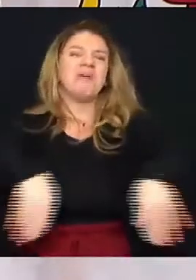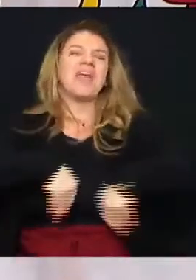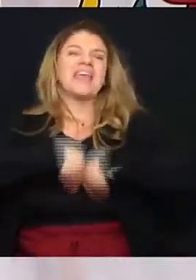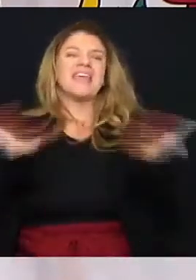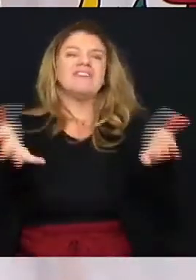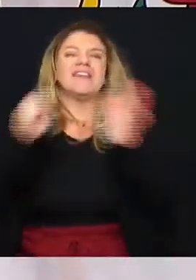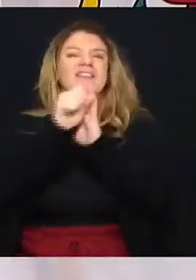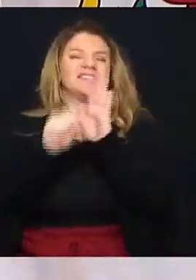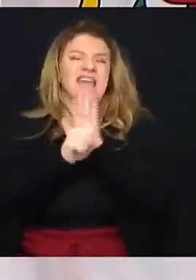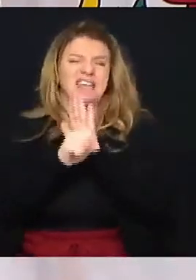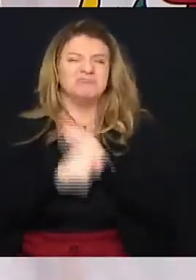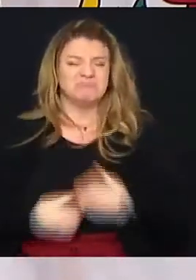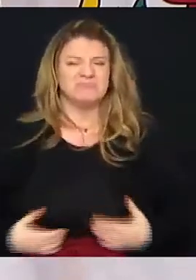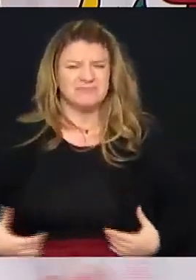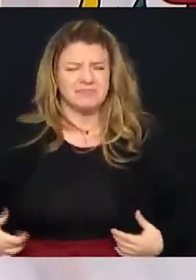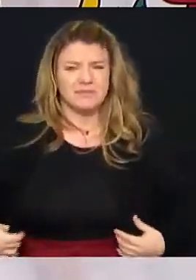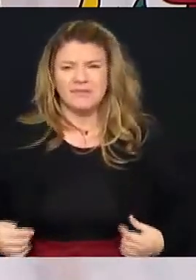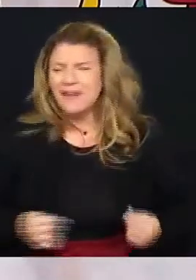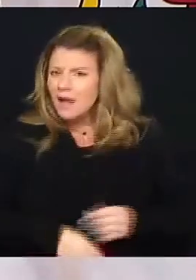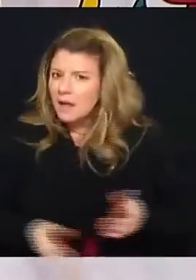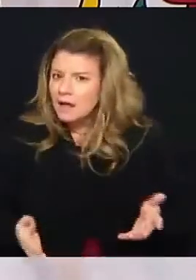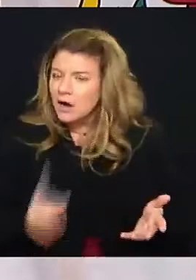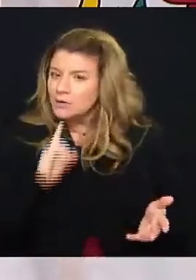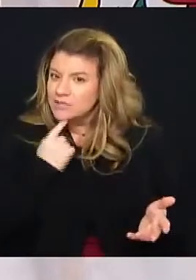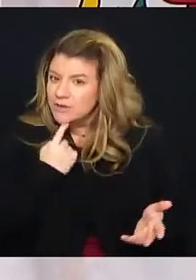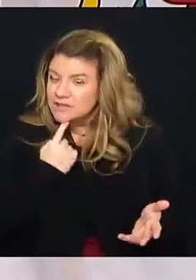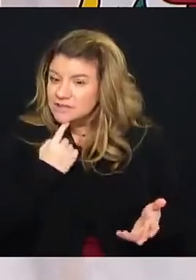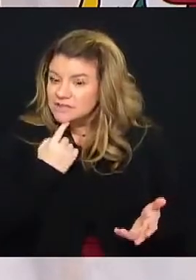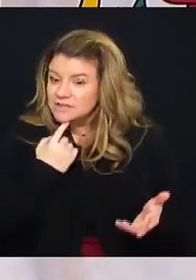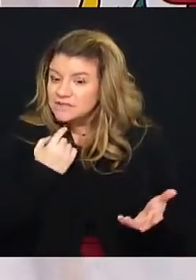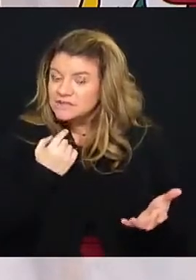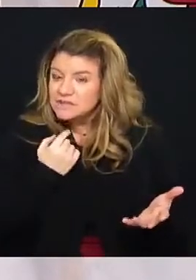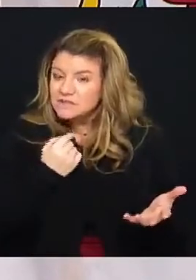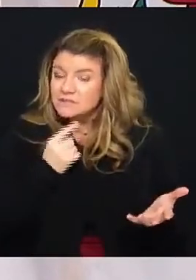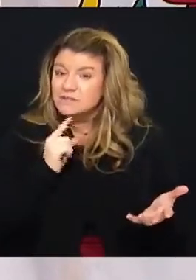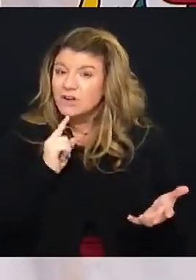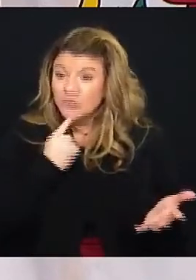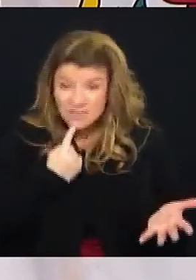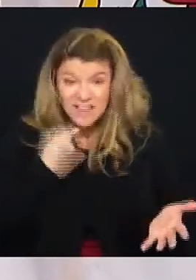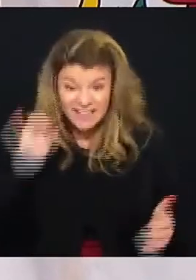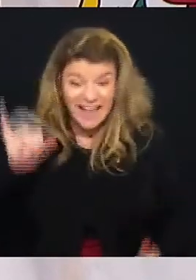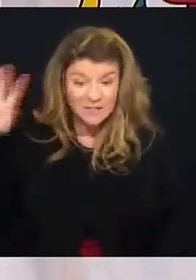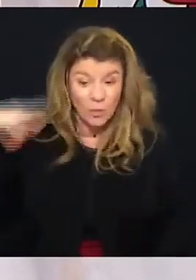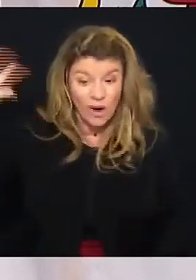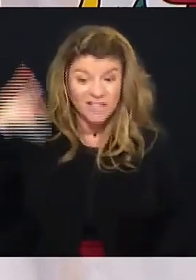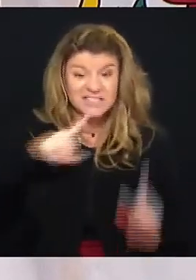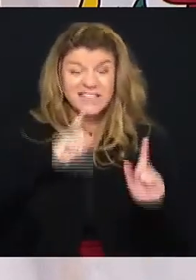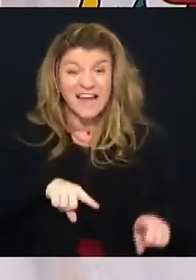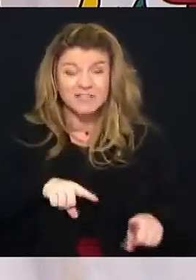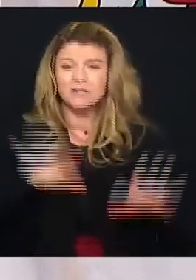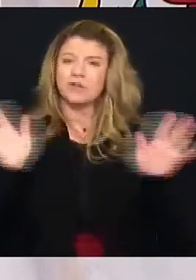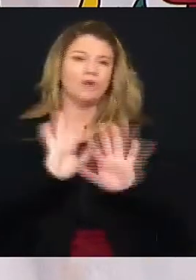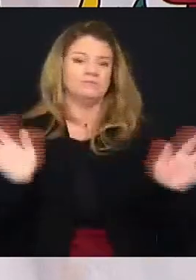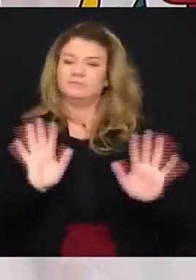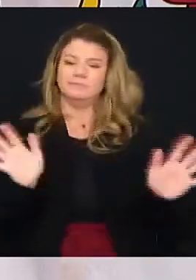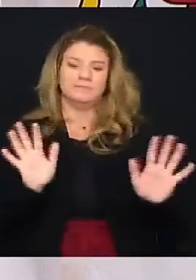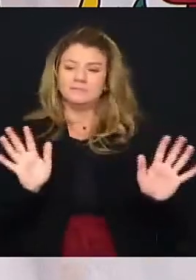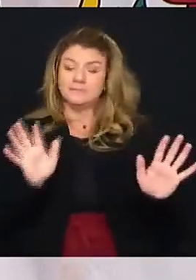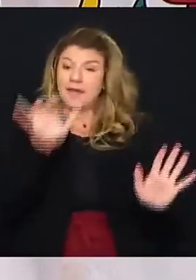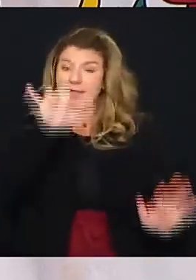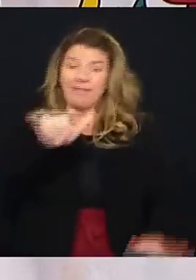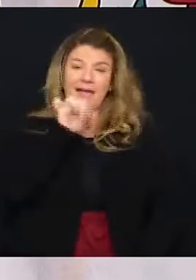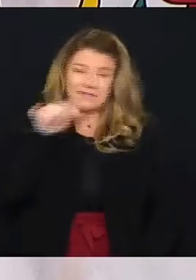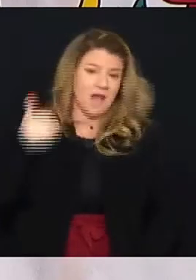states. You know, are you kidding me? Are you kidding me coming from Washington? No, I tell you, that's not me,